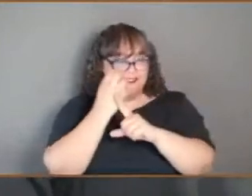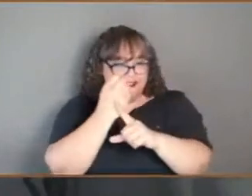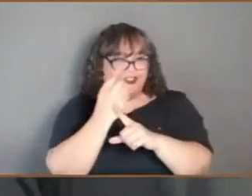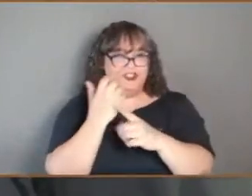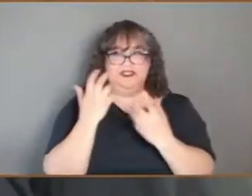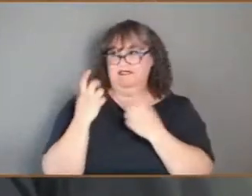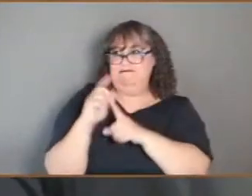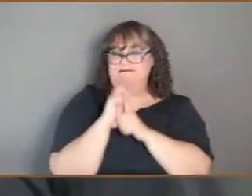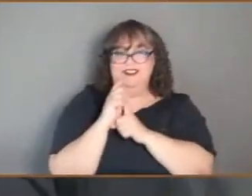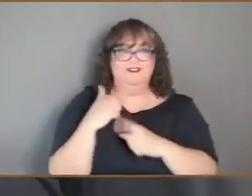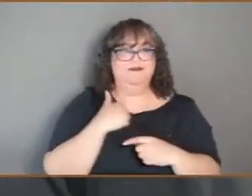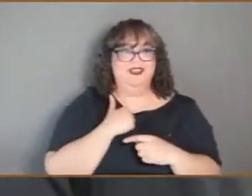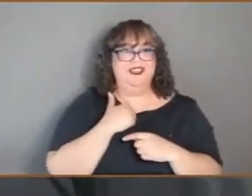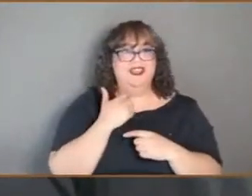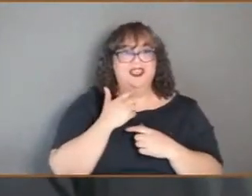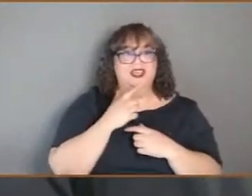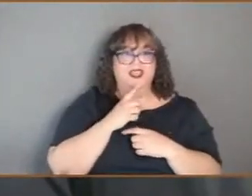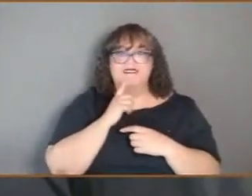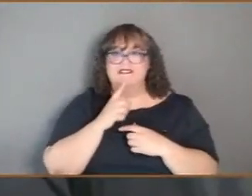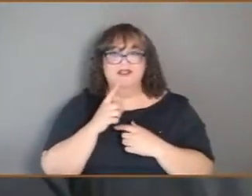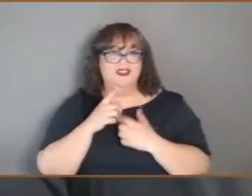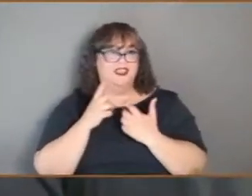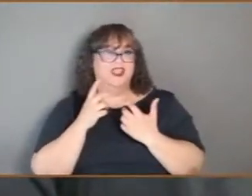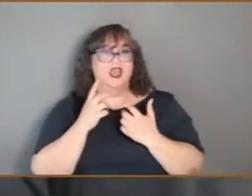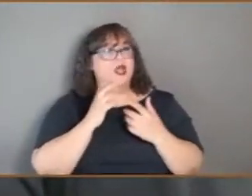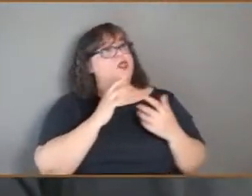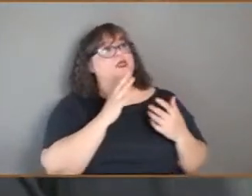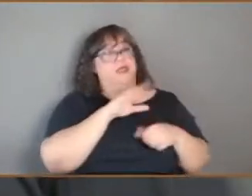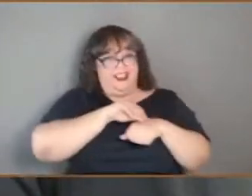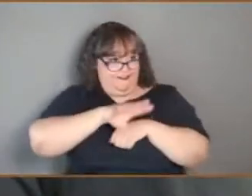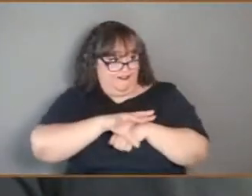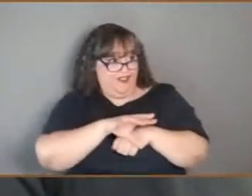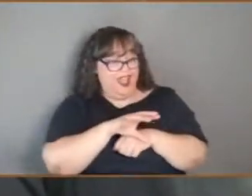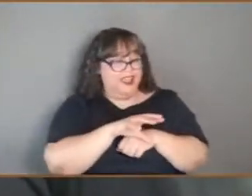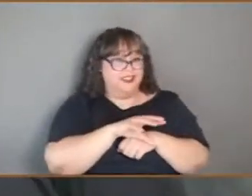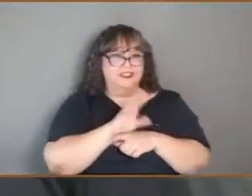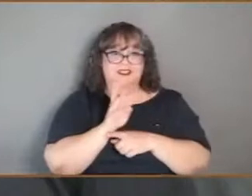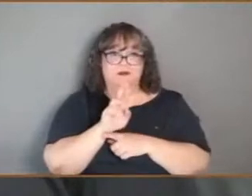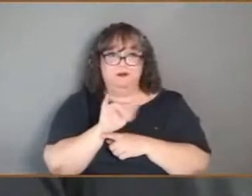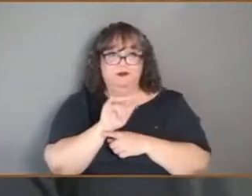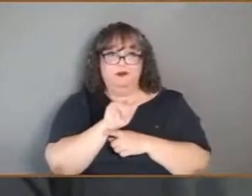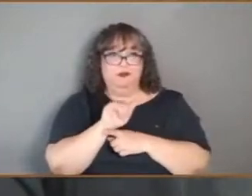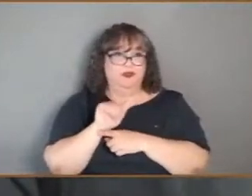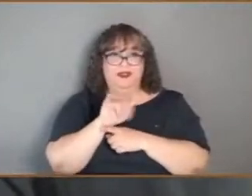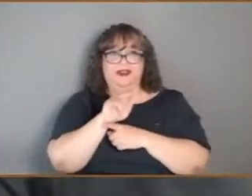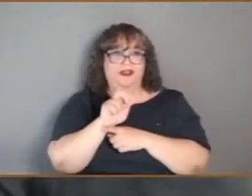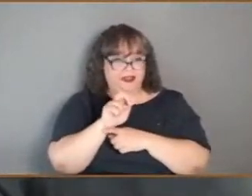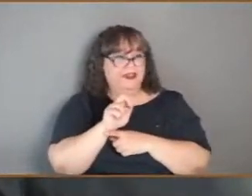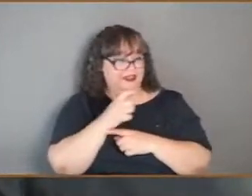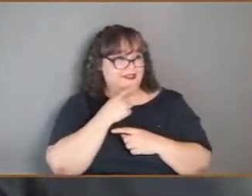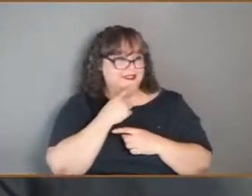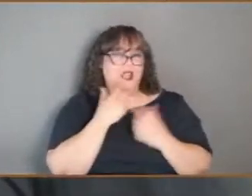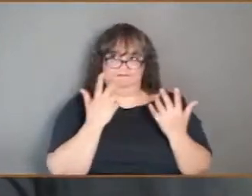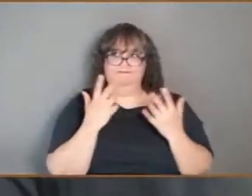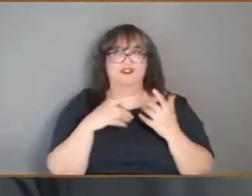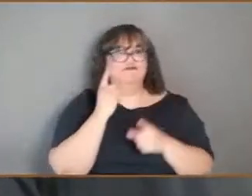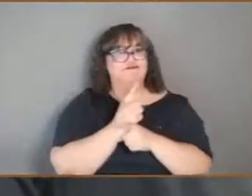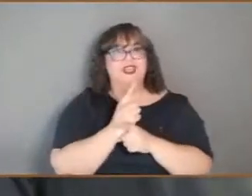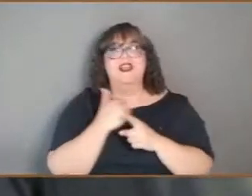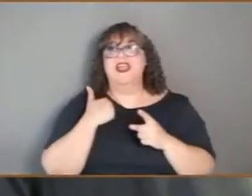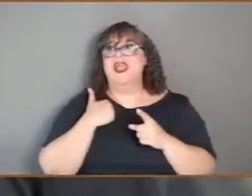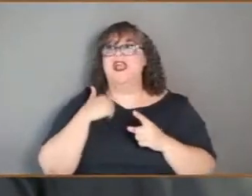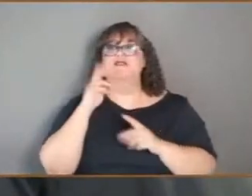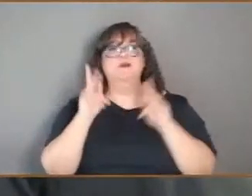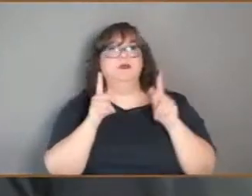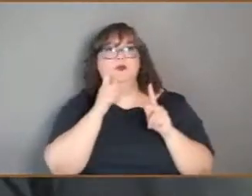advice is the one that she gave, and it's, you know, to find people that have your same passions, but also have different life experiences. I found